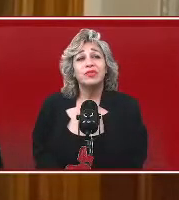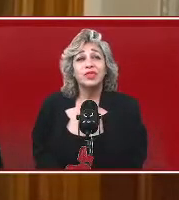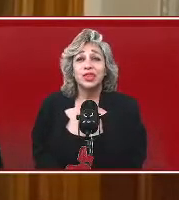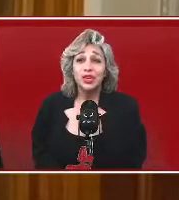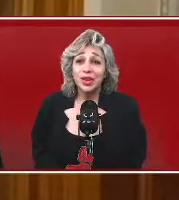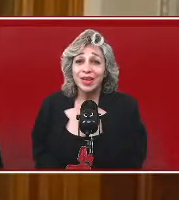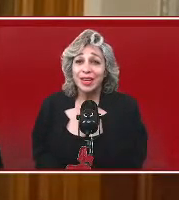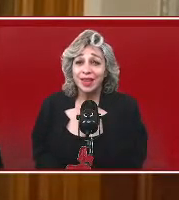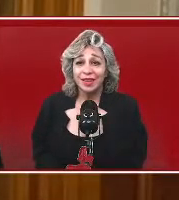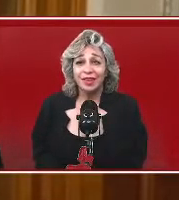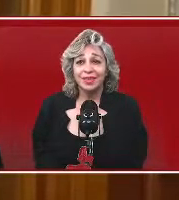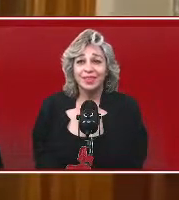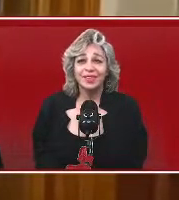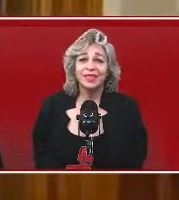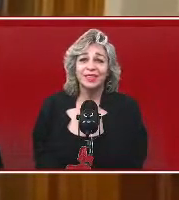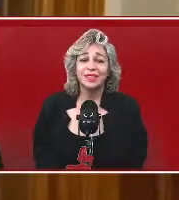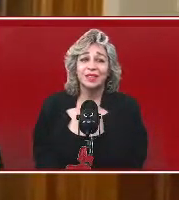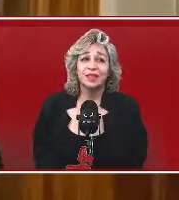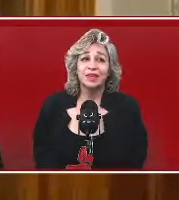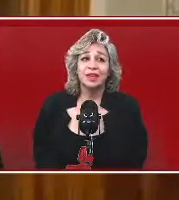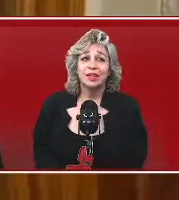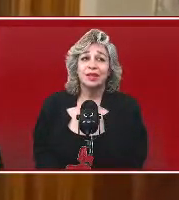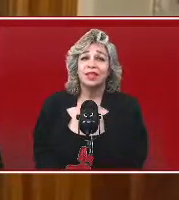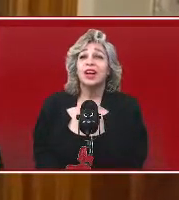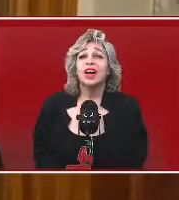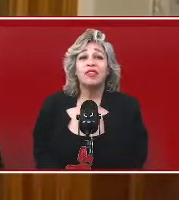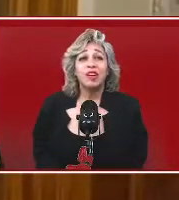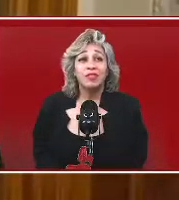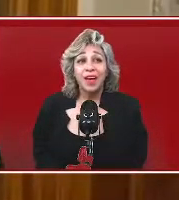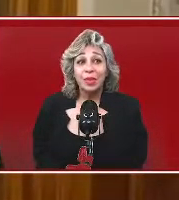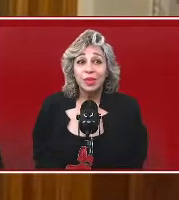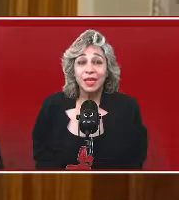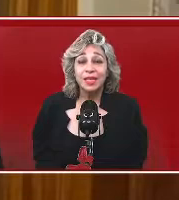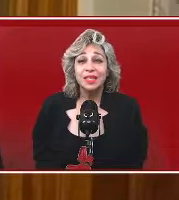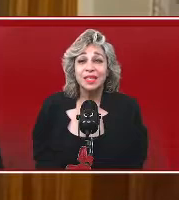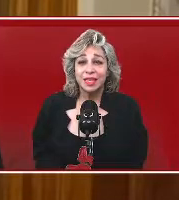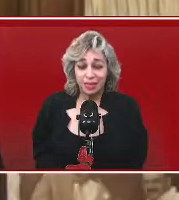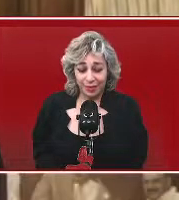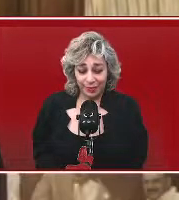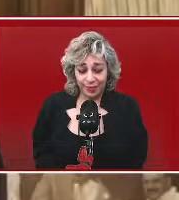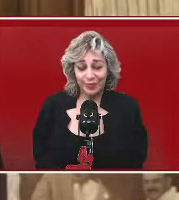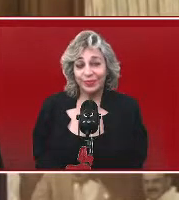of fraternity, de nuestras familias. of our families.